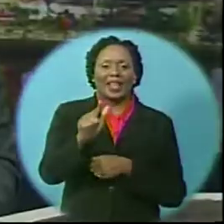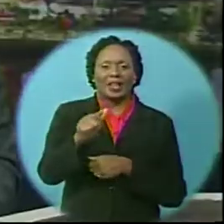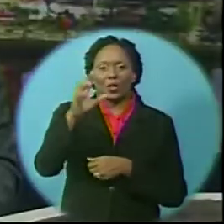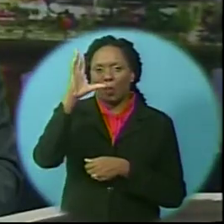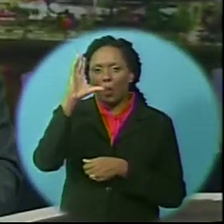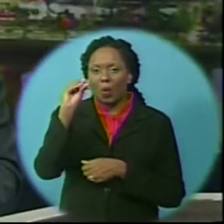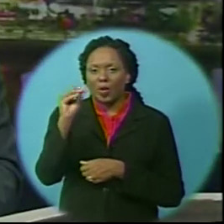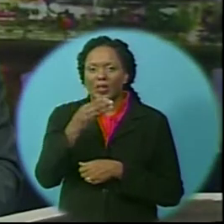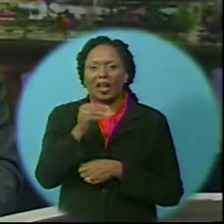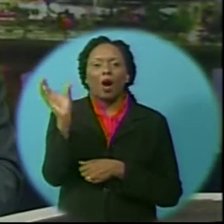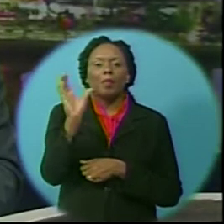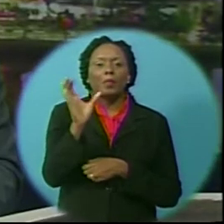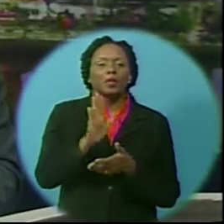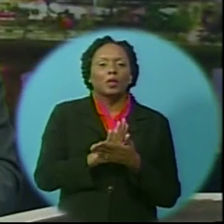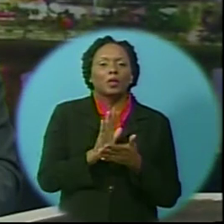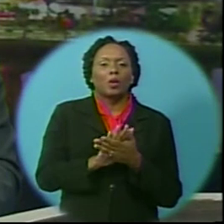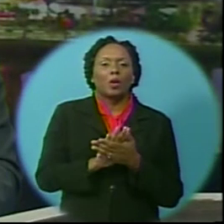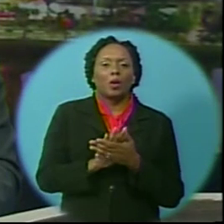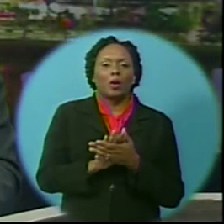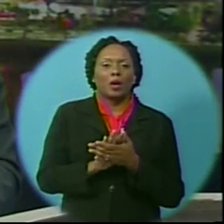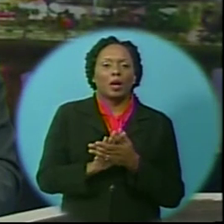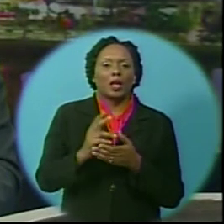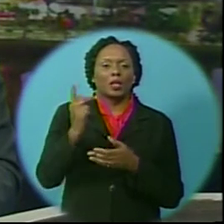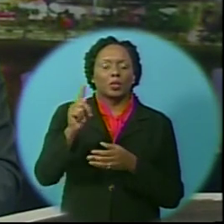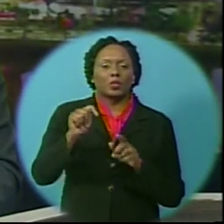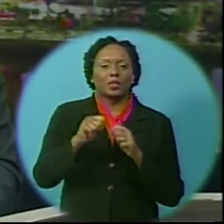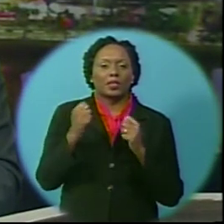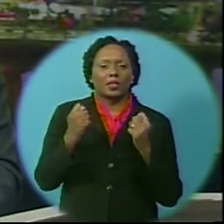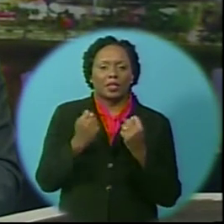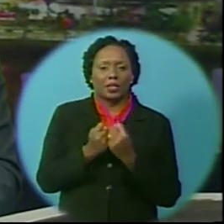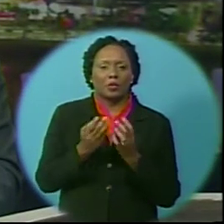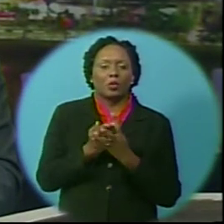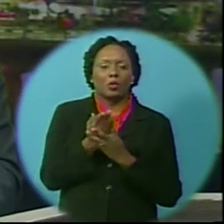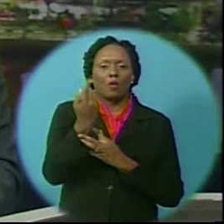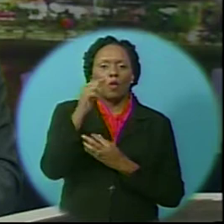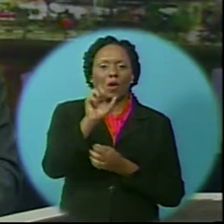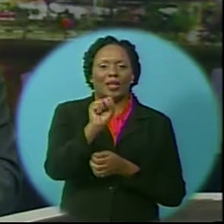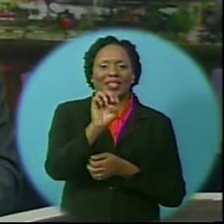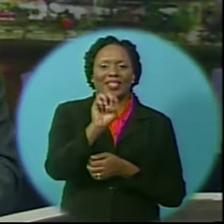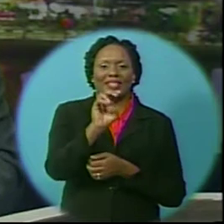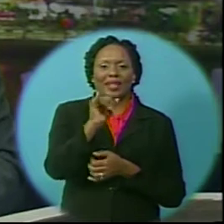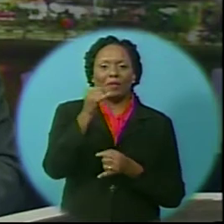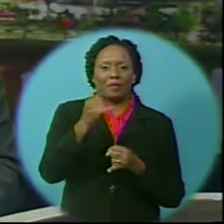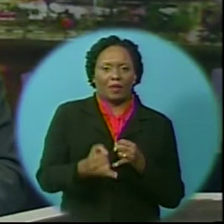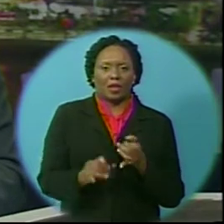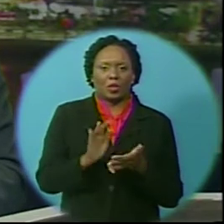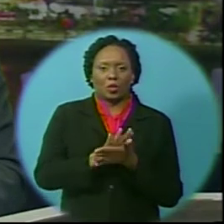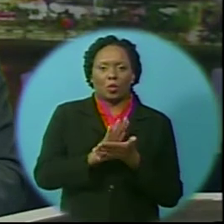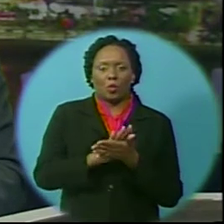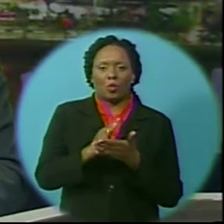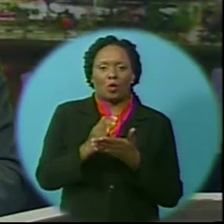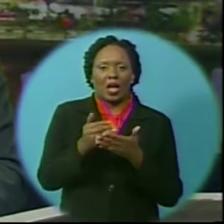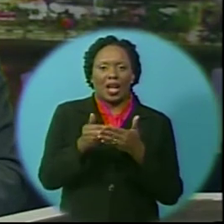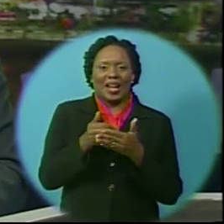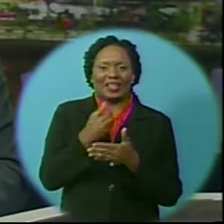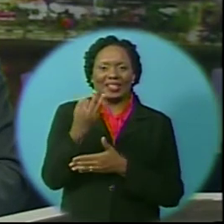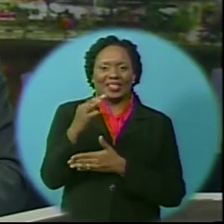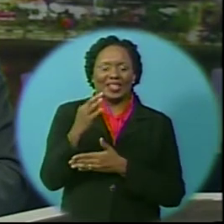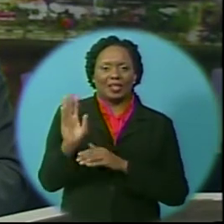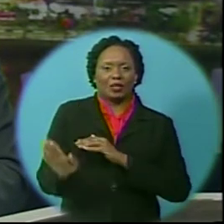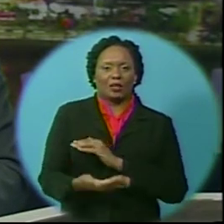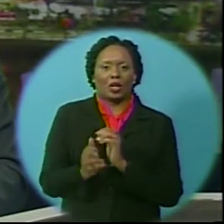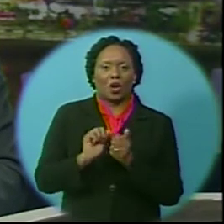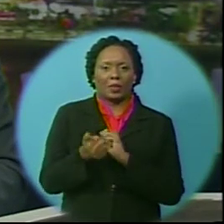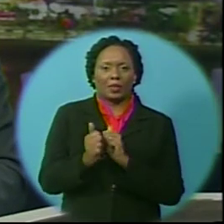With the Comber are the two teams confirmed for the semi-final stage of the BCA Schools Under-19 Cricket Tournament. Playing